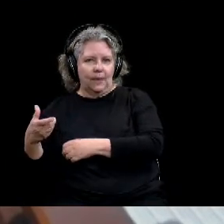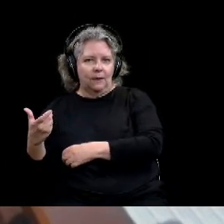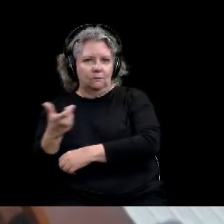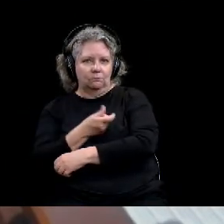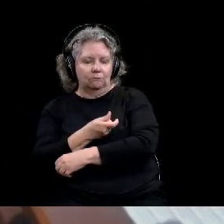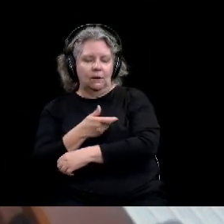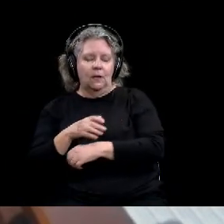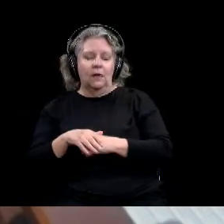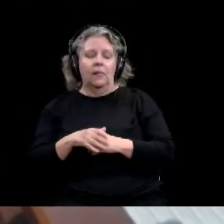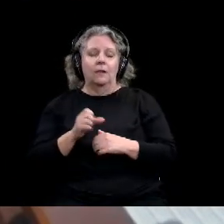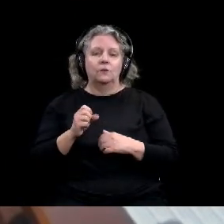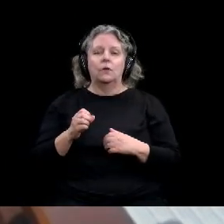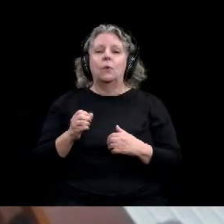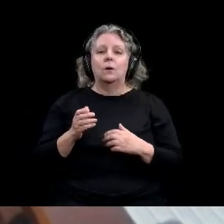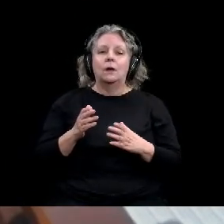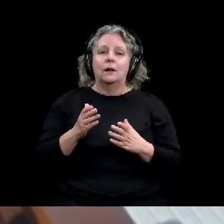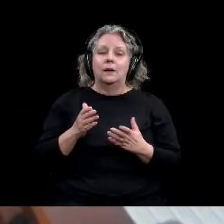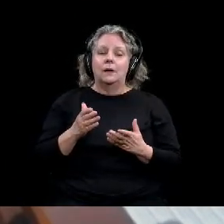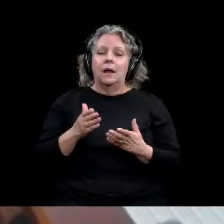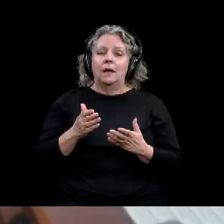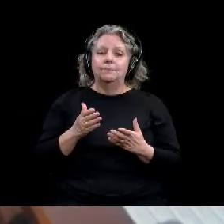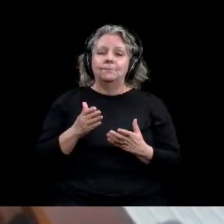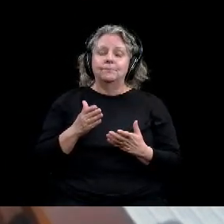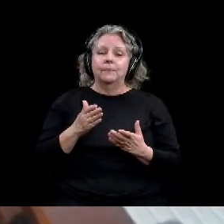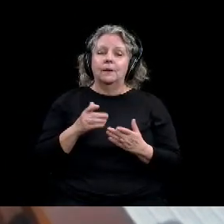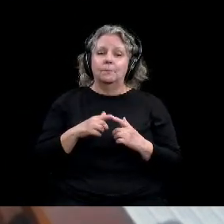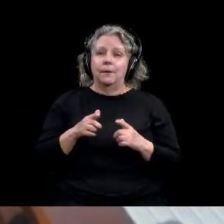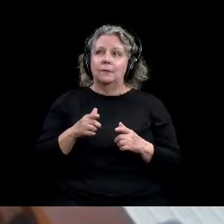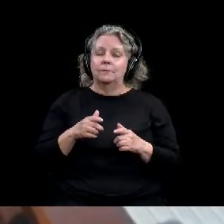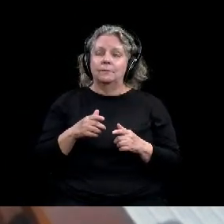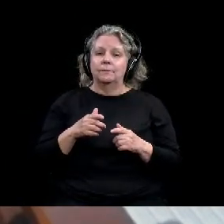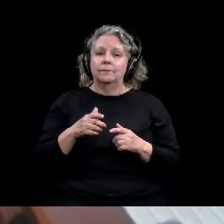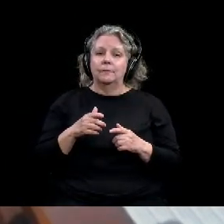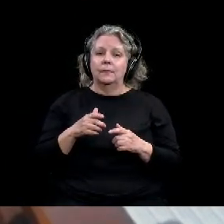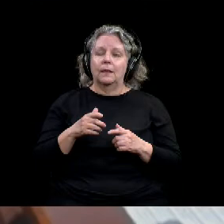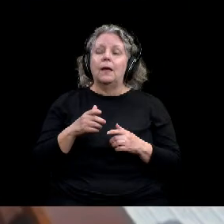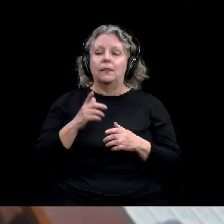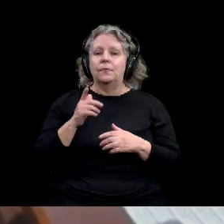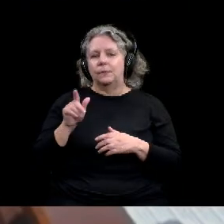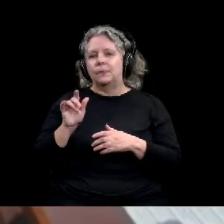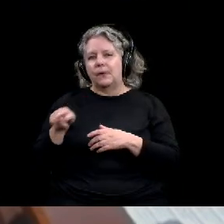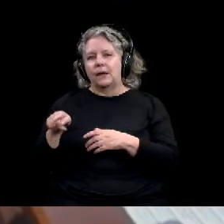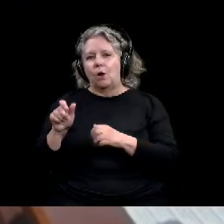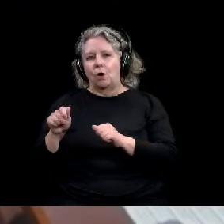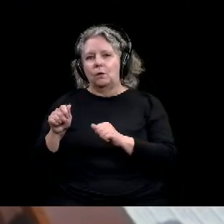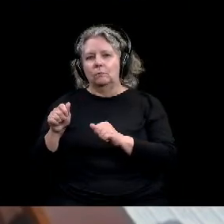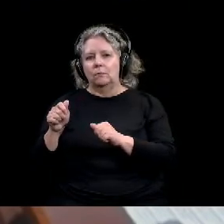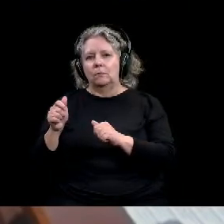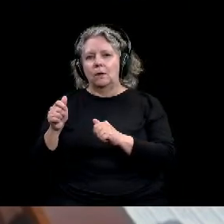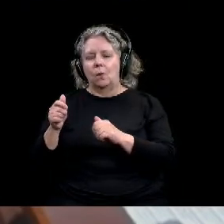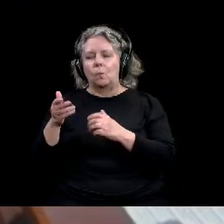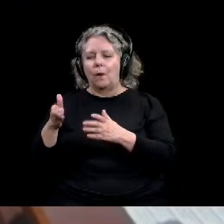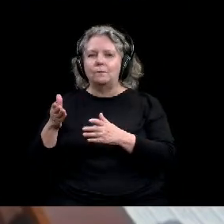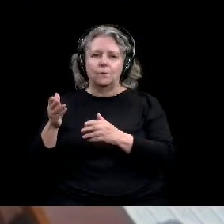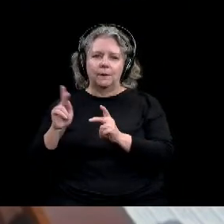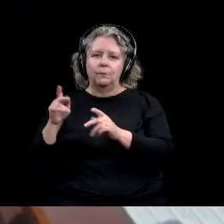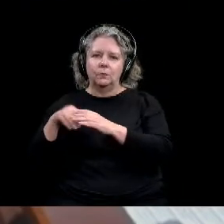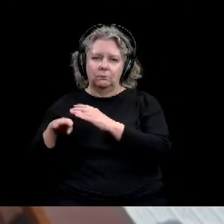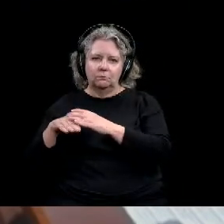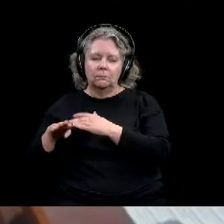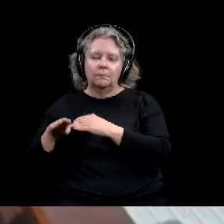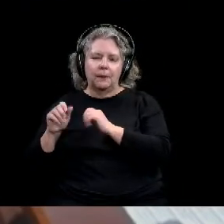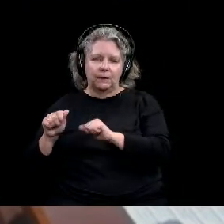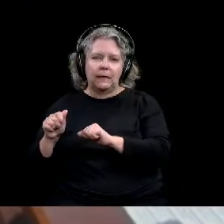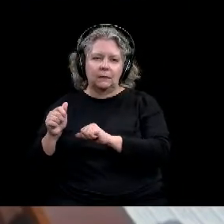vaccine. And our overarching goal still remains to strengthen and protect